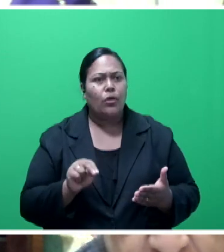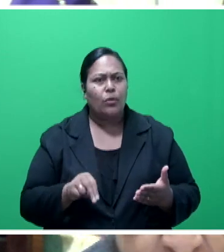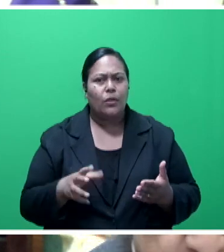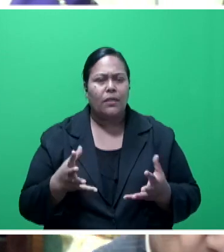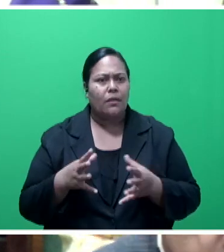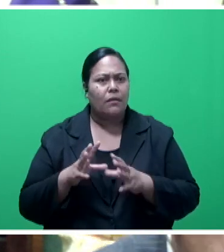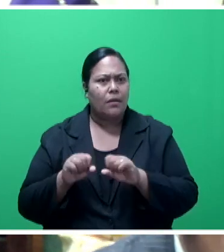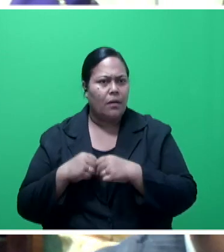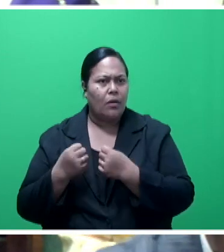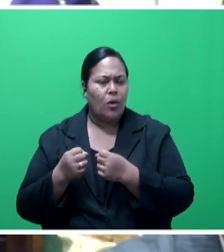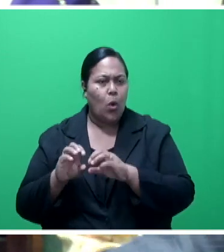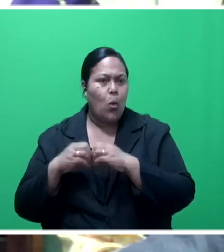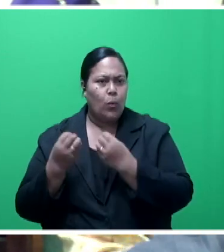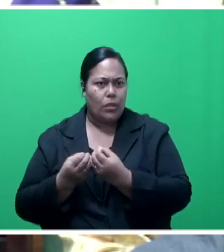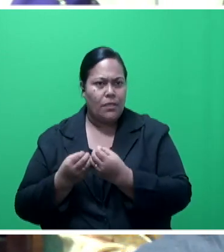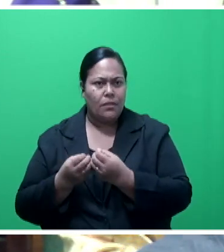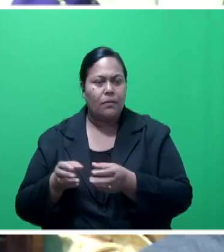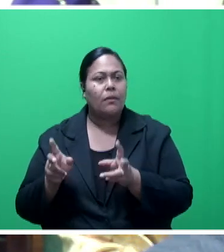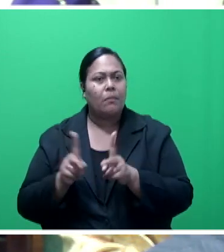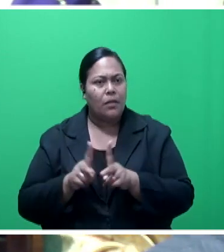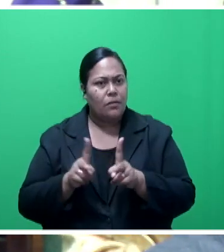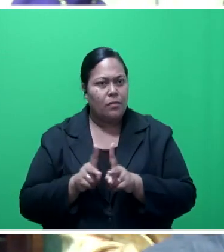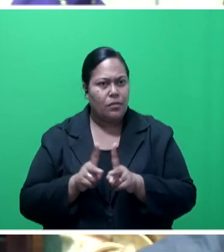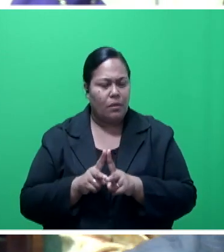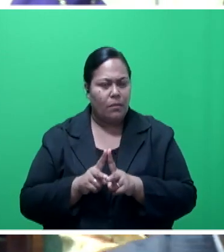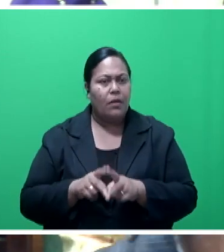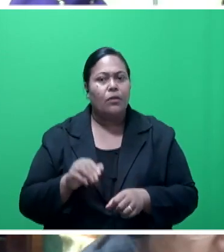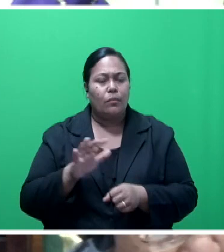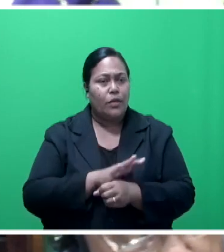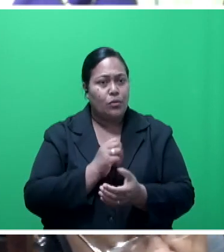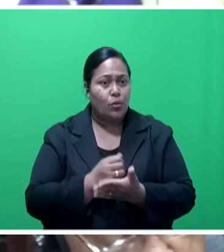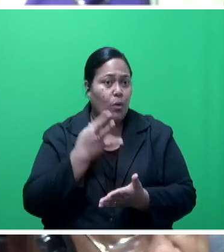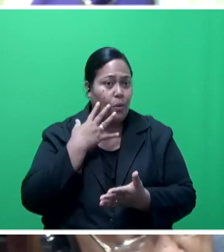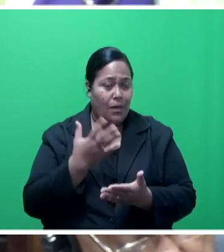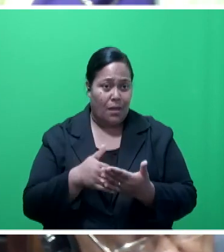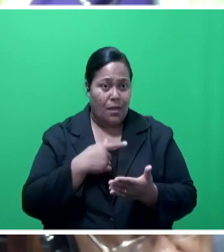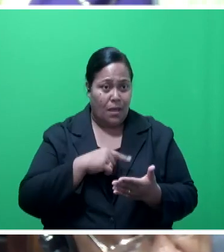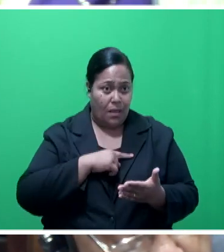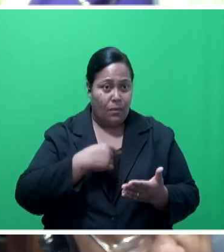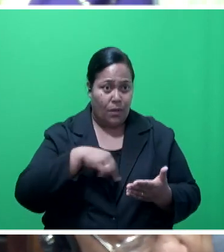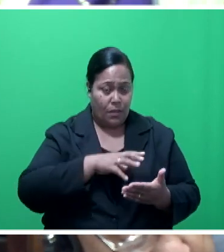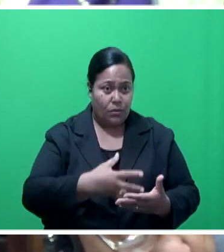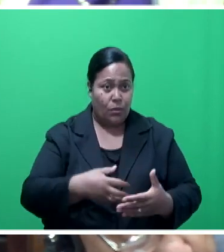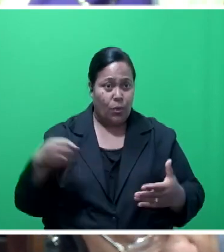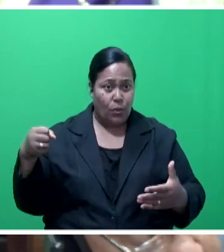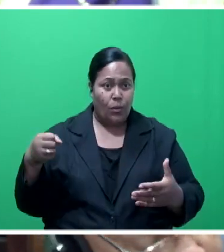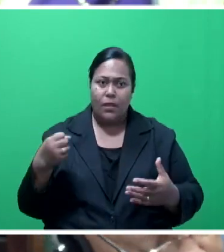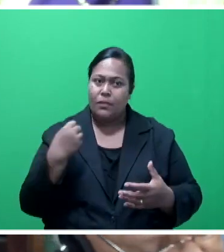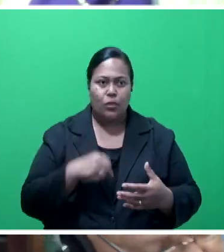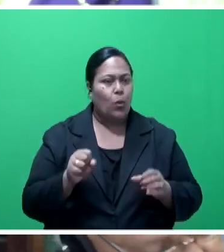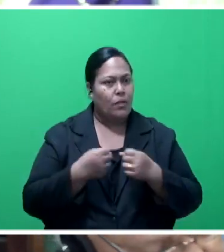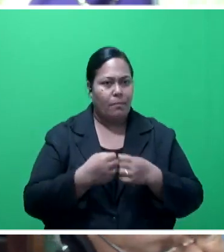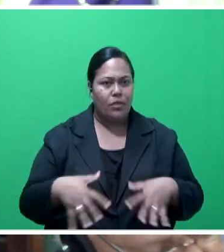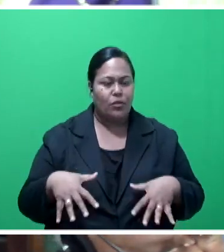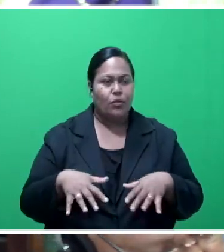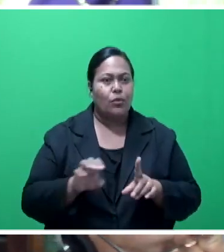multi-agency partnership to be able to ensure that when we do remove derelict ships, there's no damage to the environment.